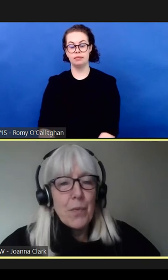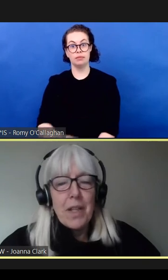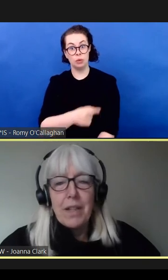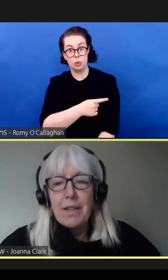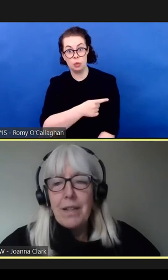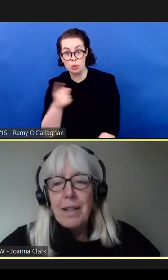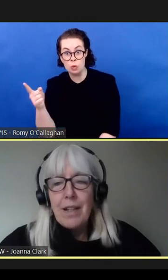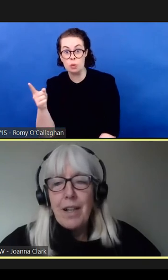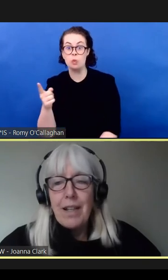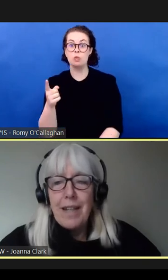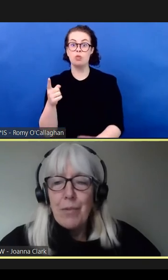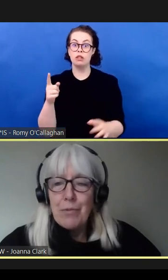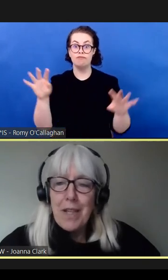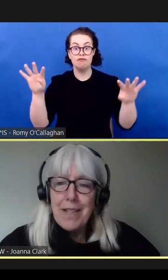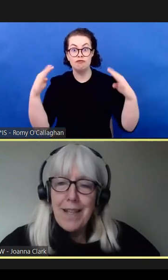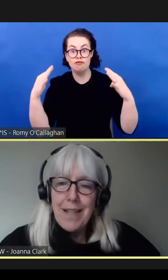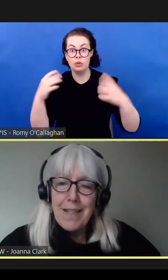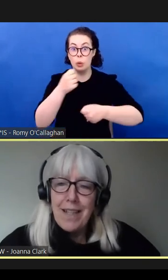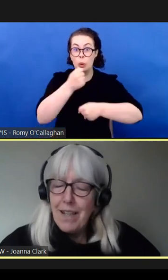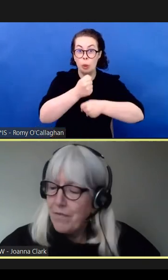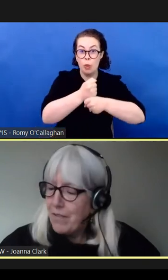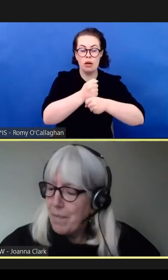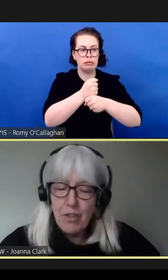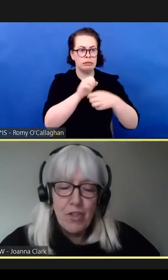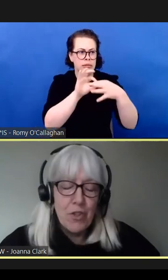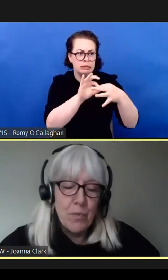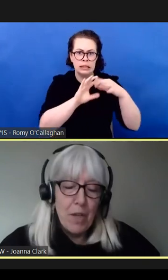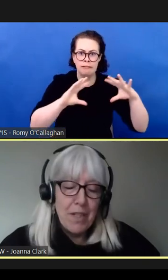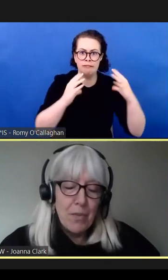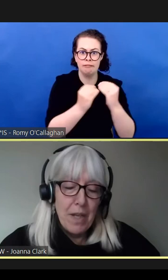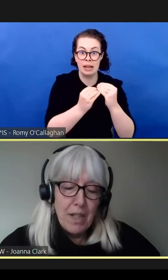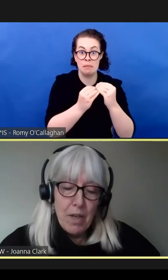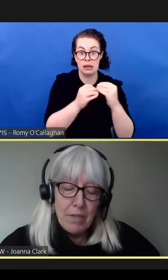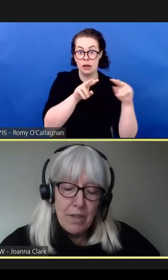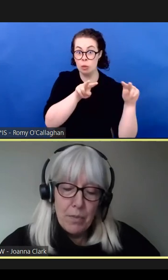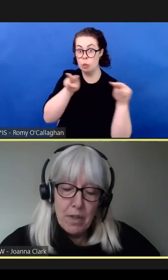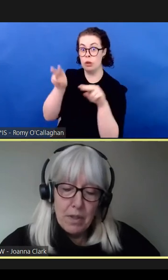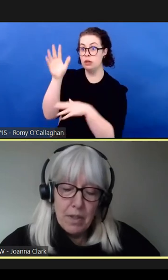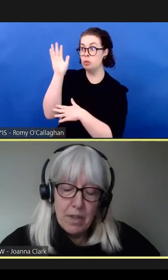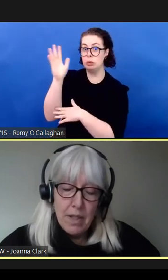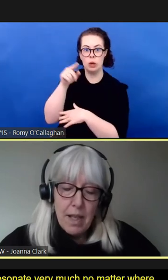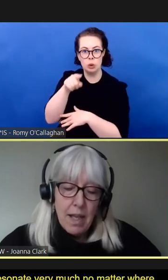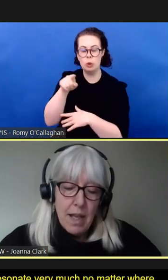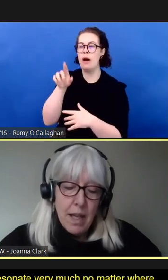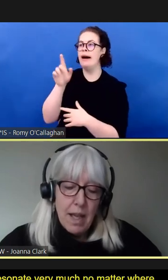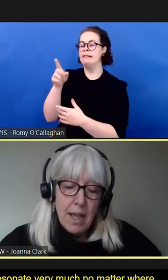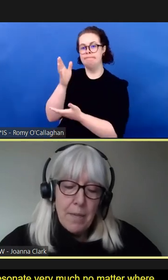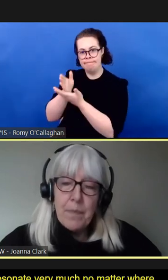families will resonate very much, no matter where you are in the world.